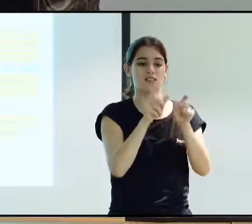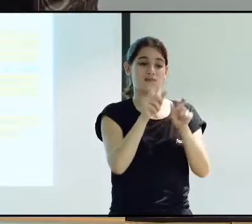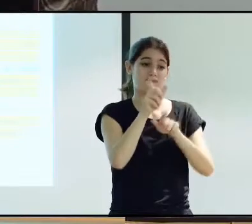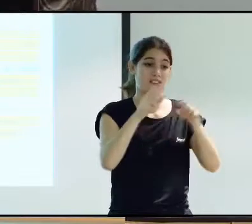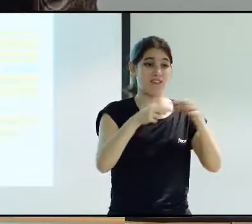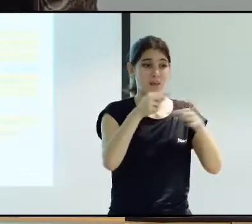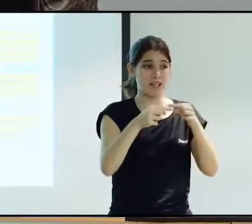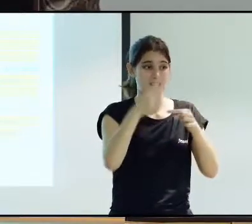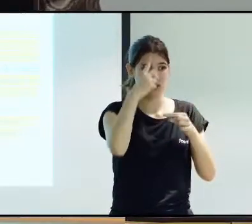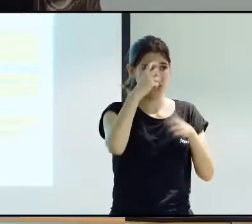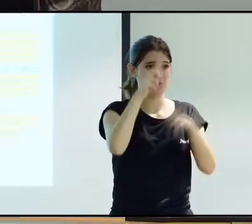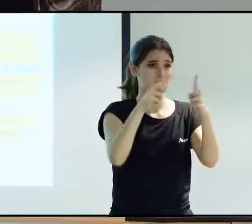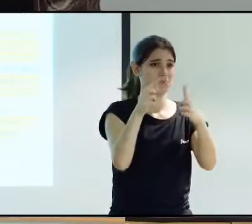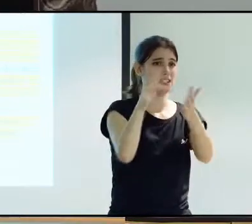somebody